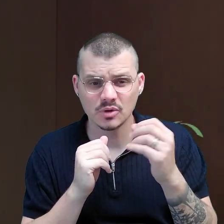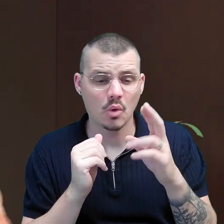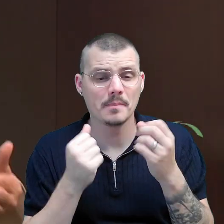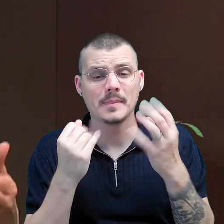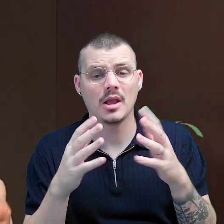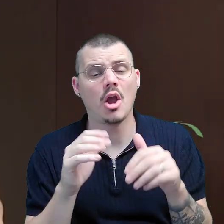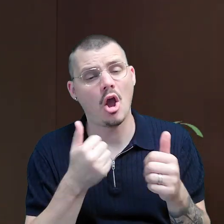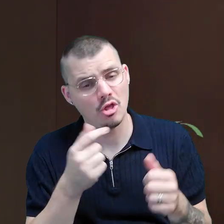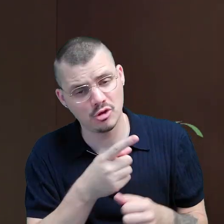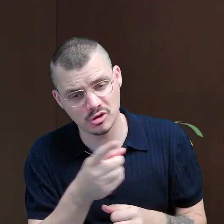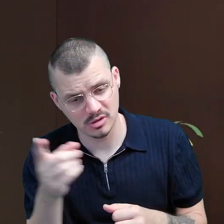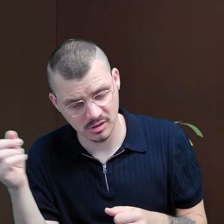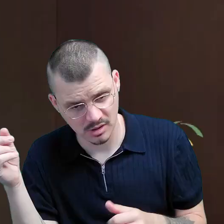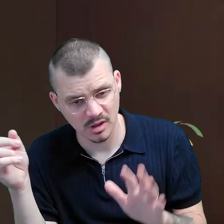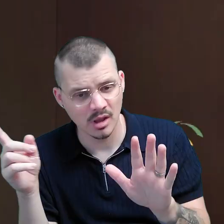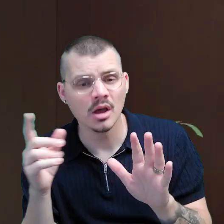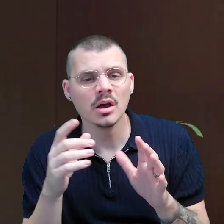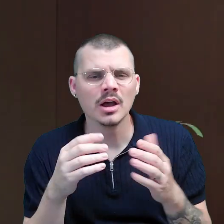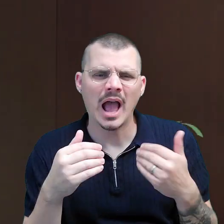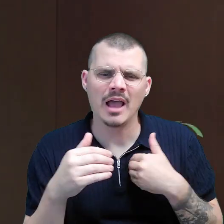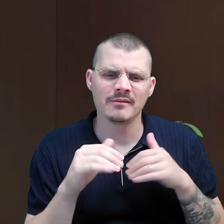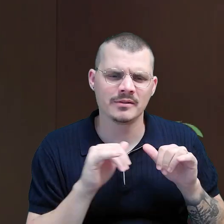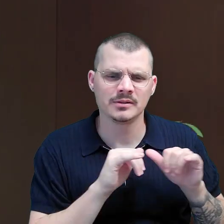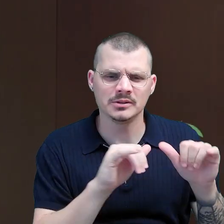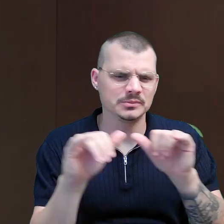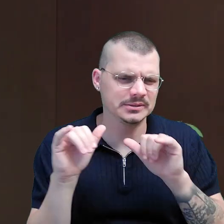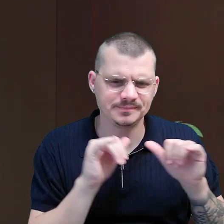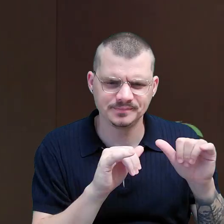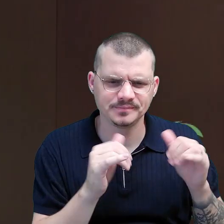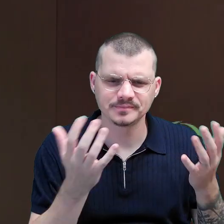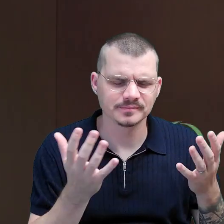people, depending on where you live, have in common?